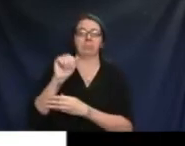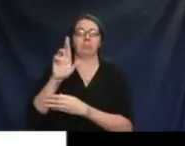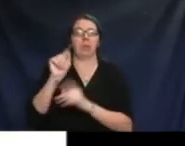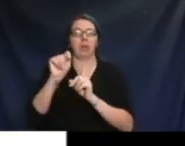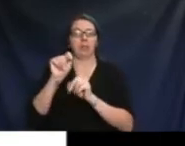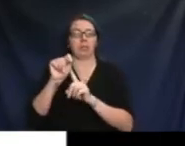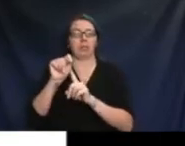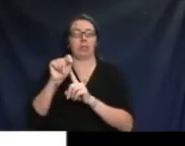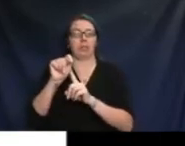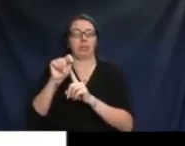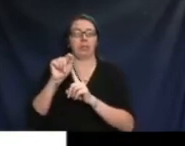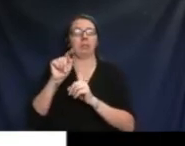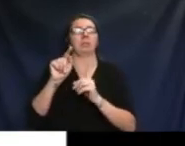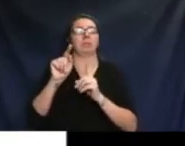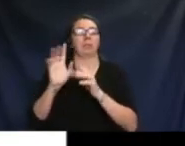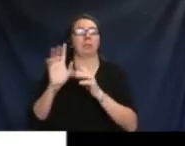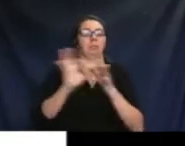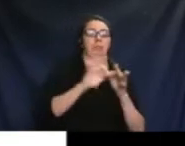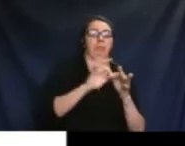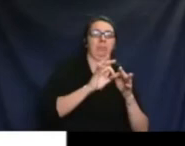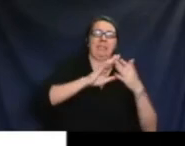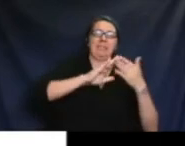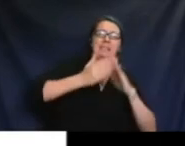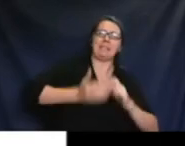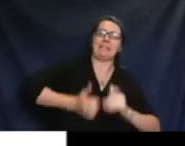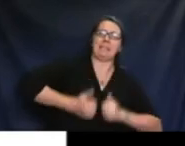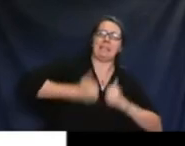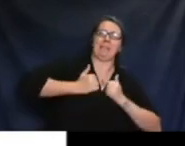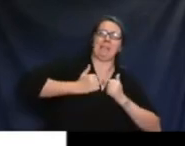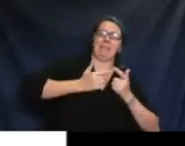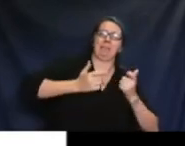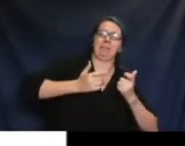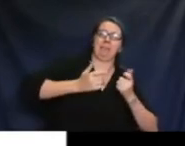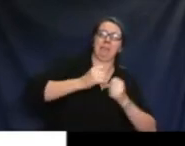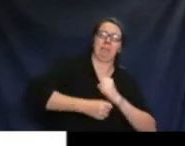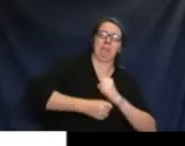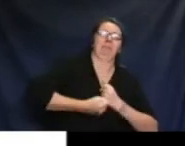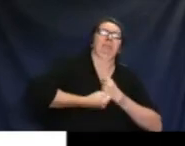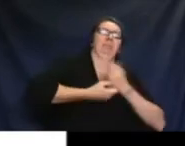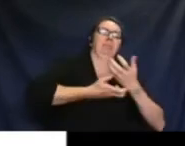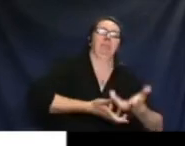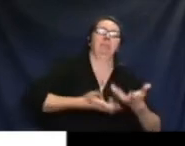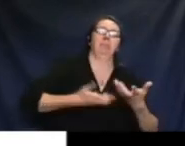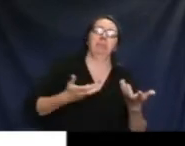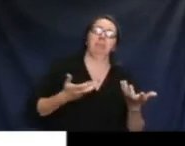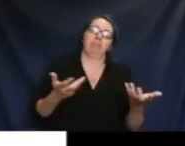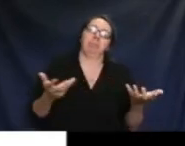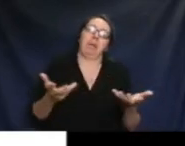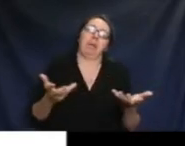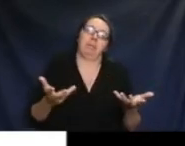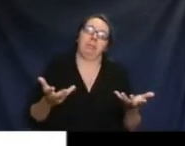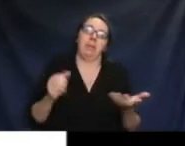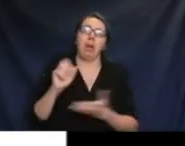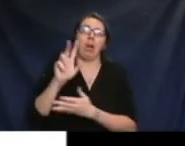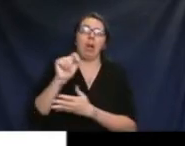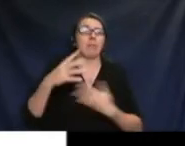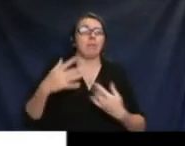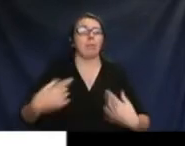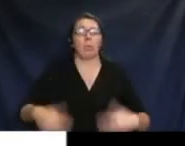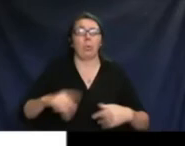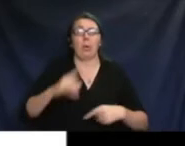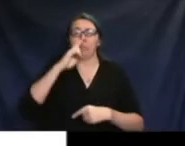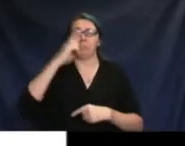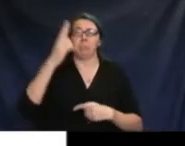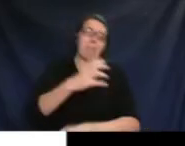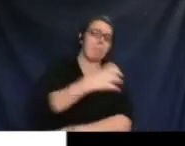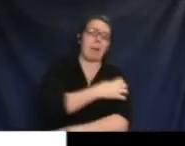setting. What is the thing that art can do in public that no other profession practicing in the kind of public realm can do? And so giving expression to that. So